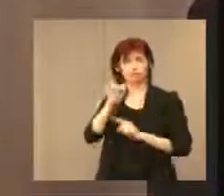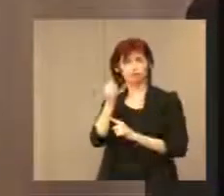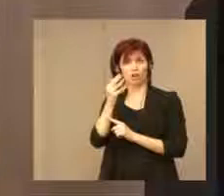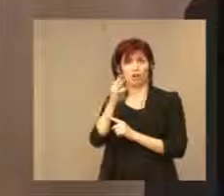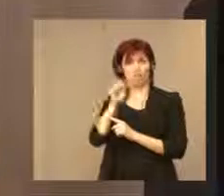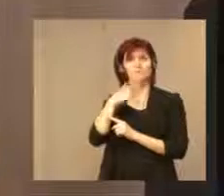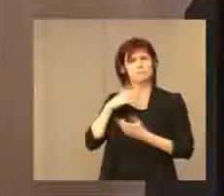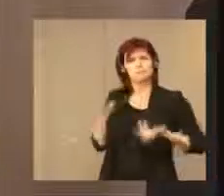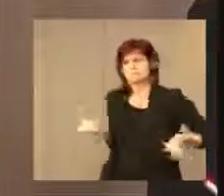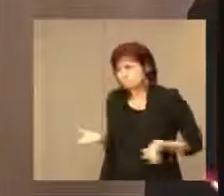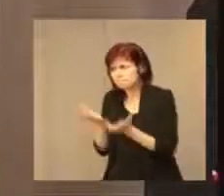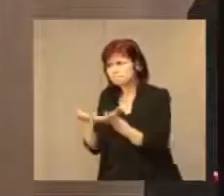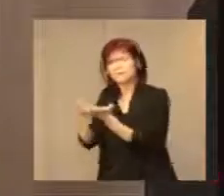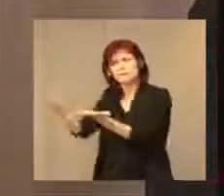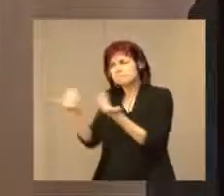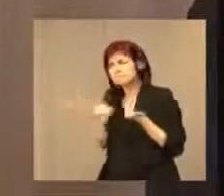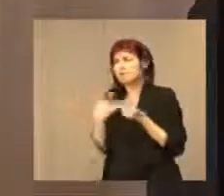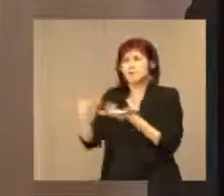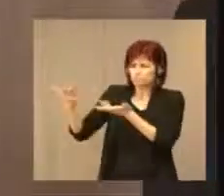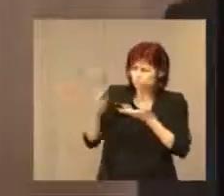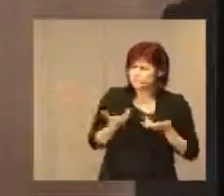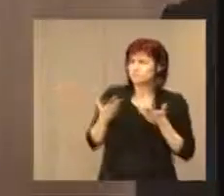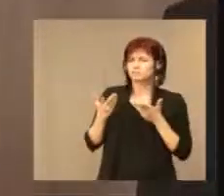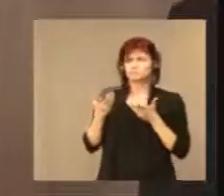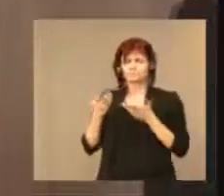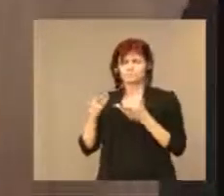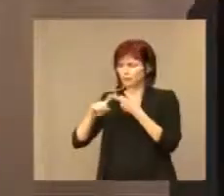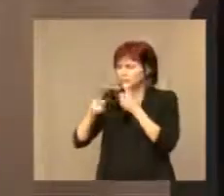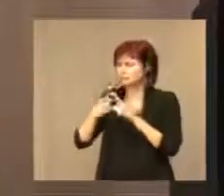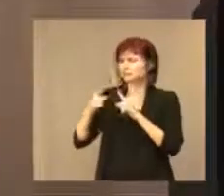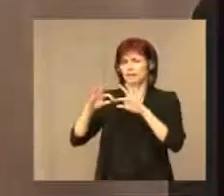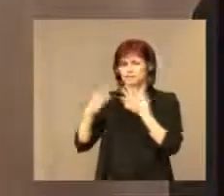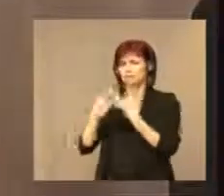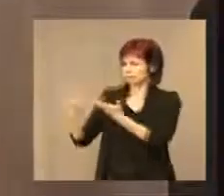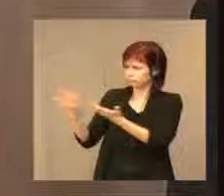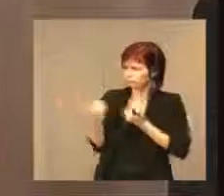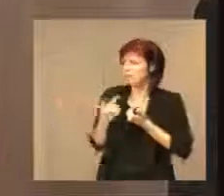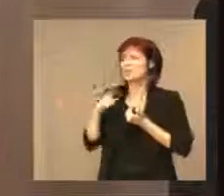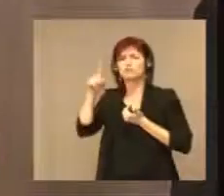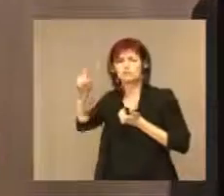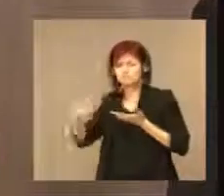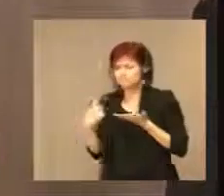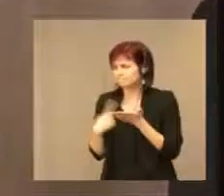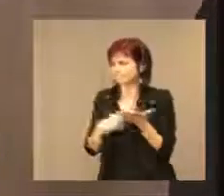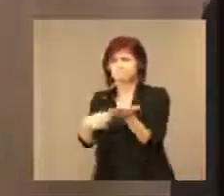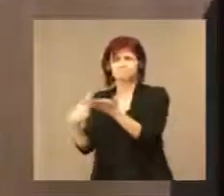to bring his colleagues and hopefully the minister too to hear from our people in our region.